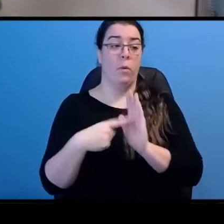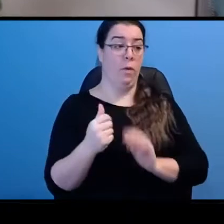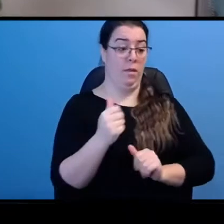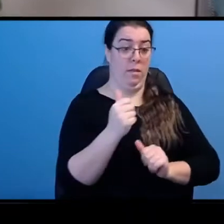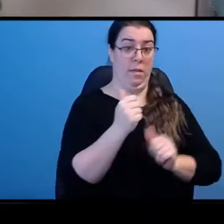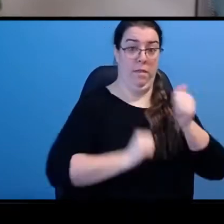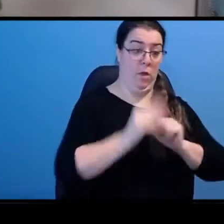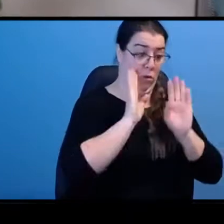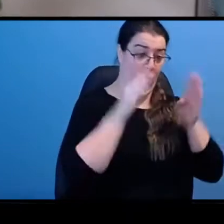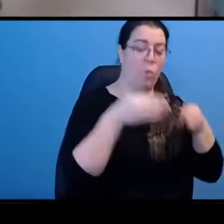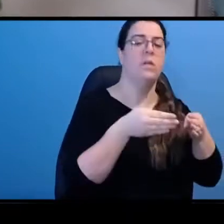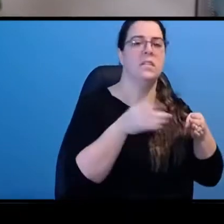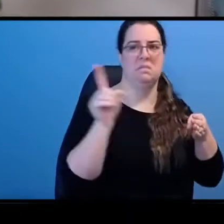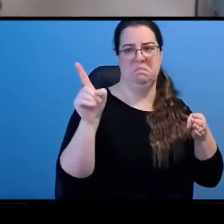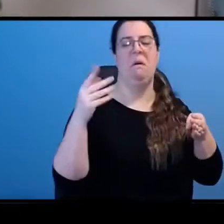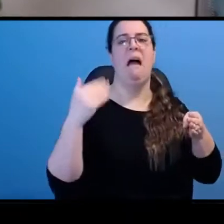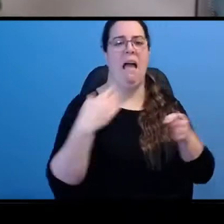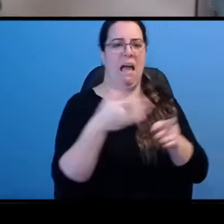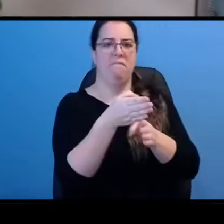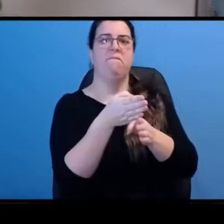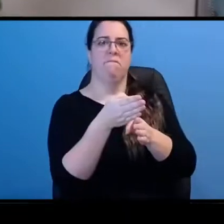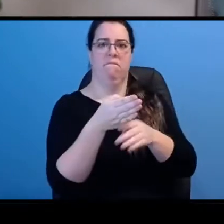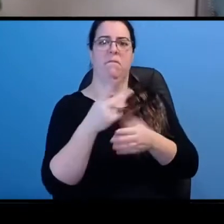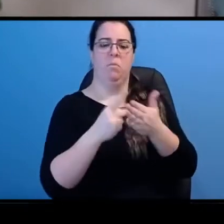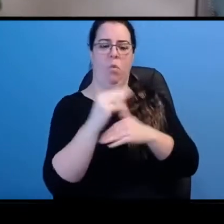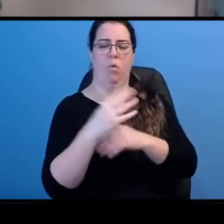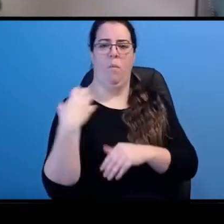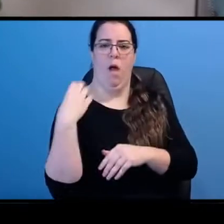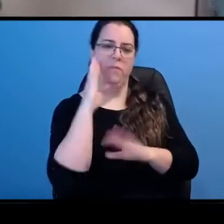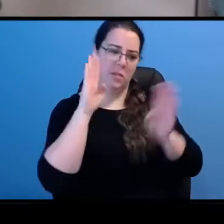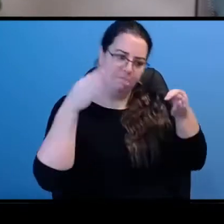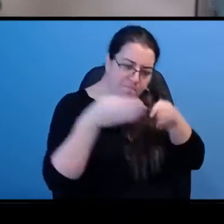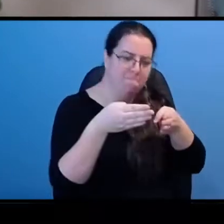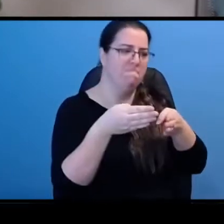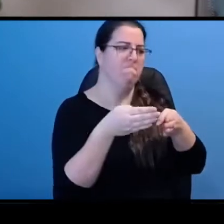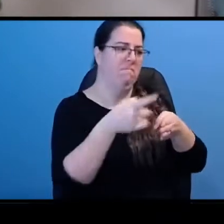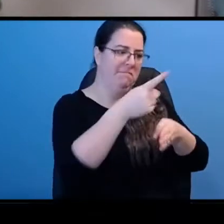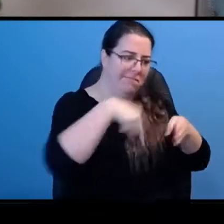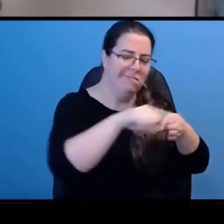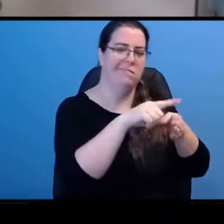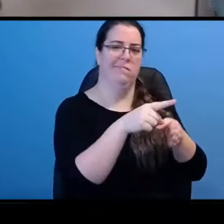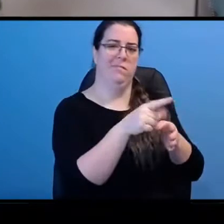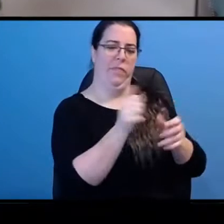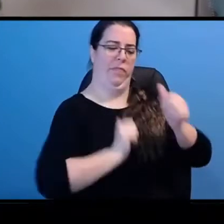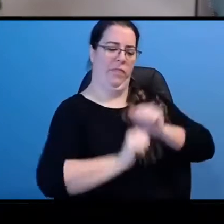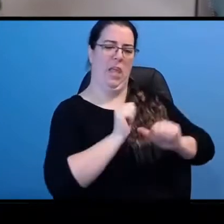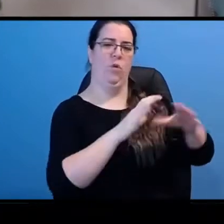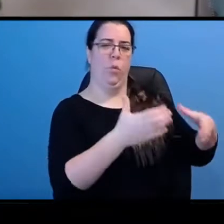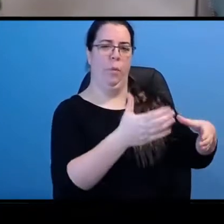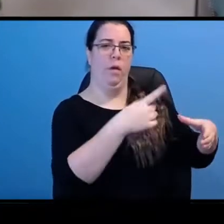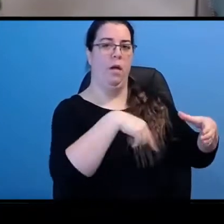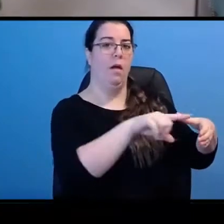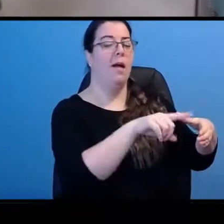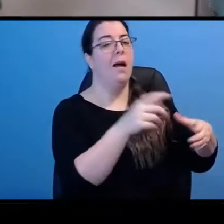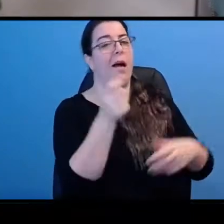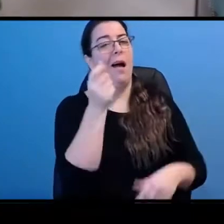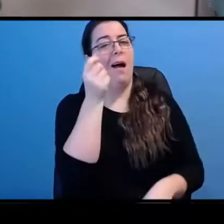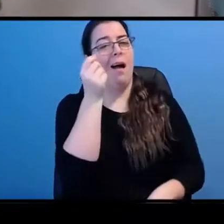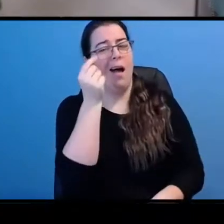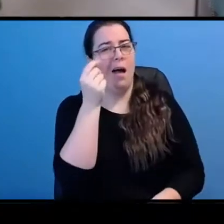very knowledgeable. So they're not as transparent so as some of the